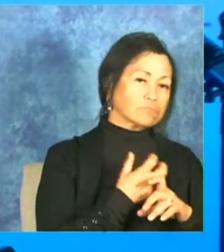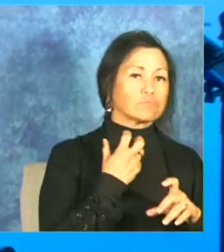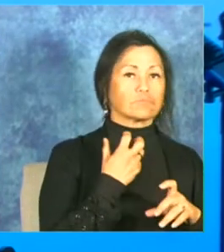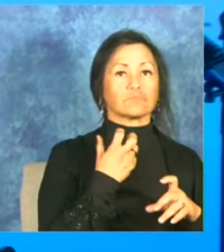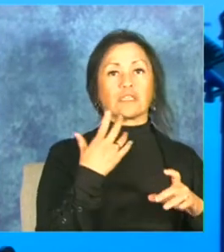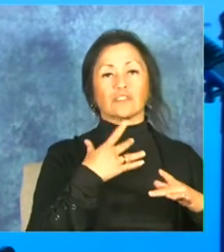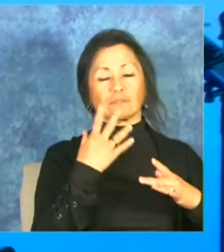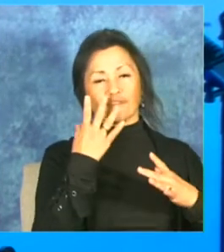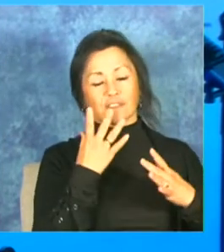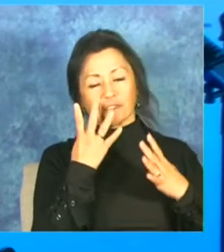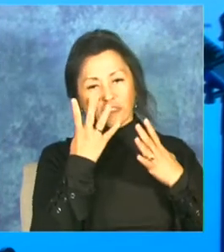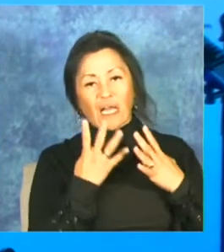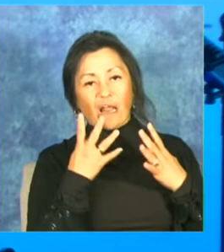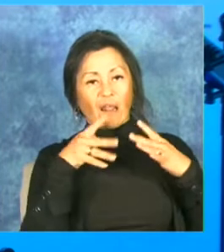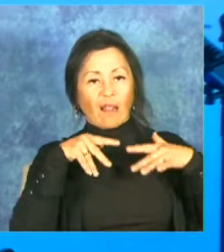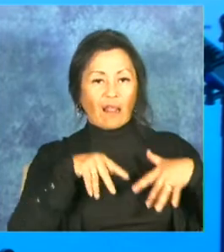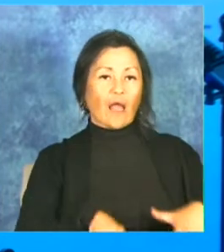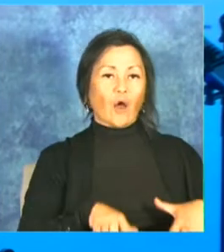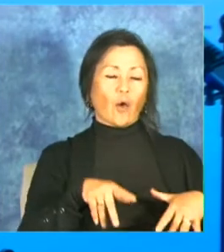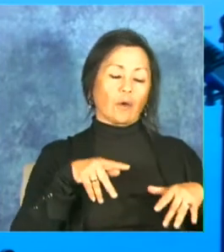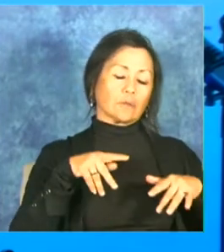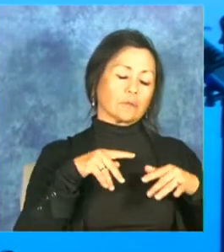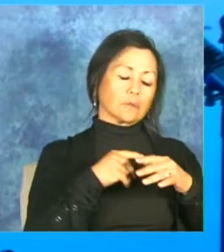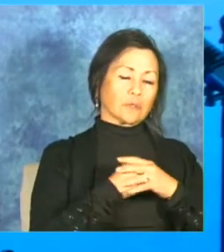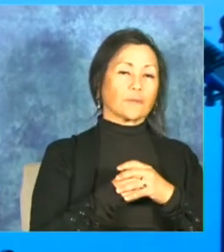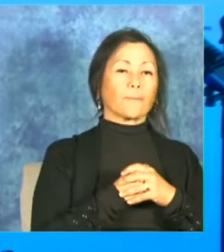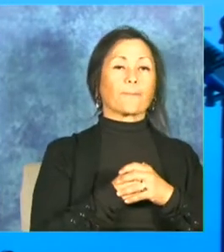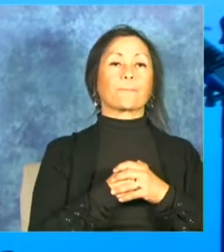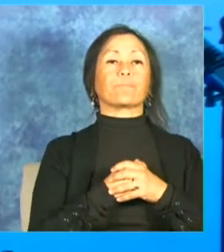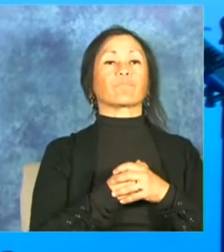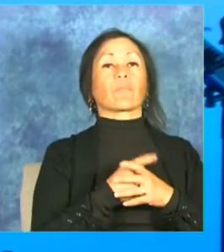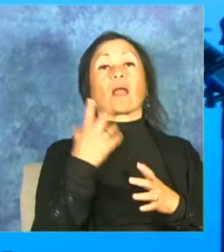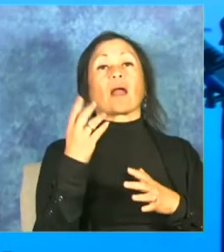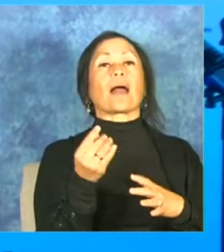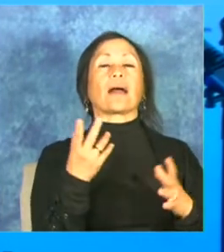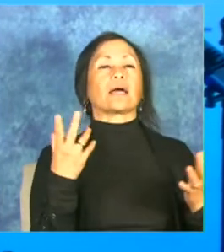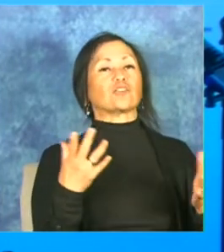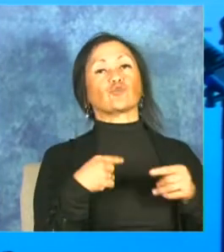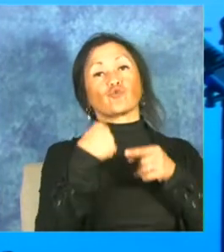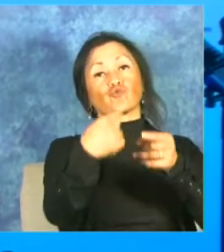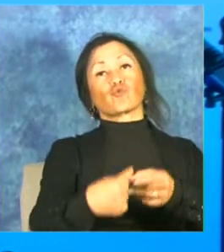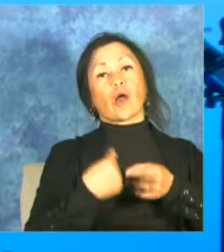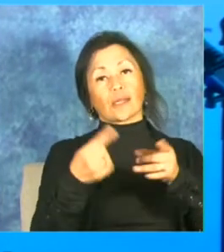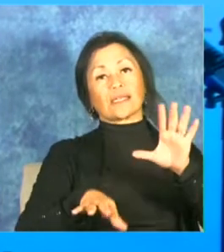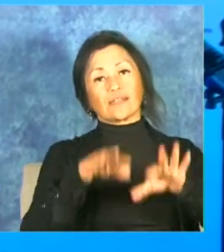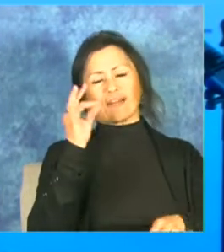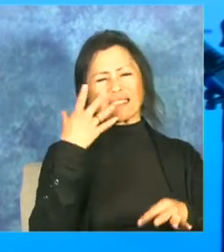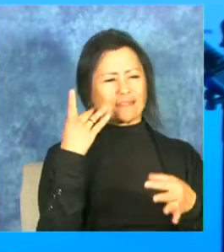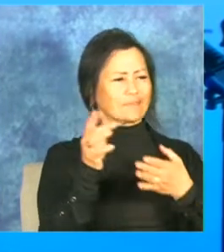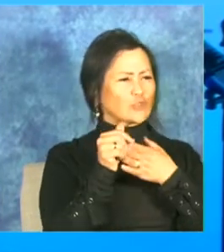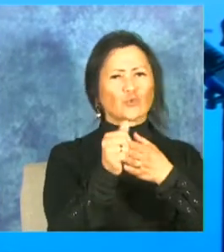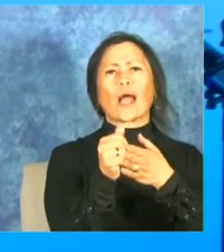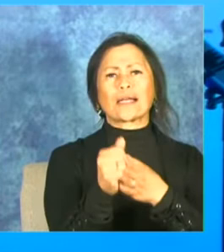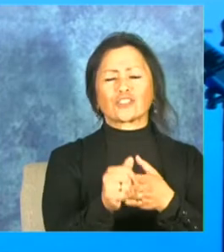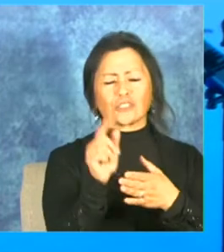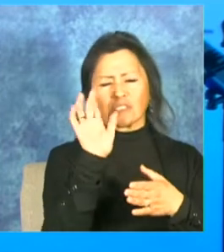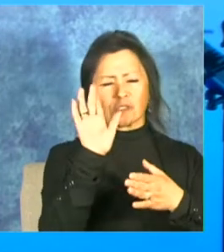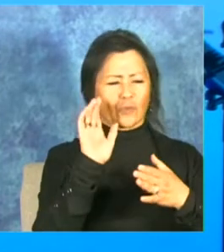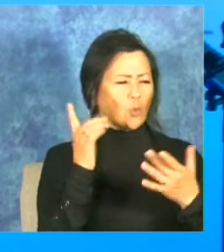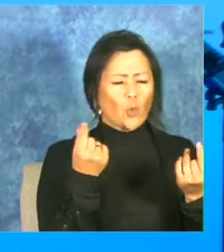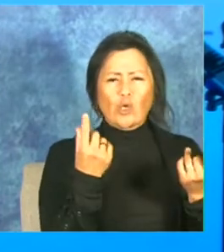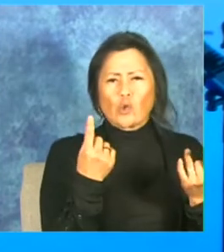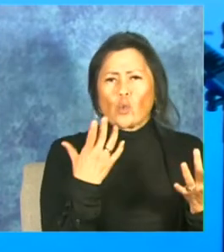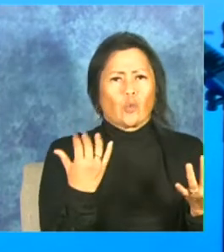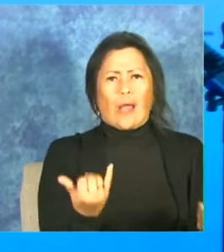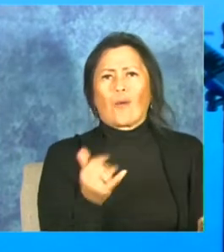You're discouraged, if not even depressed, and you're just struggling to find some direction in life as to where you go